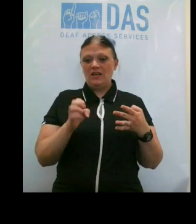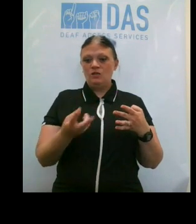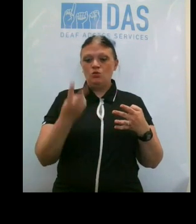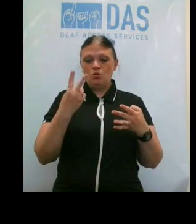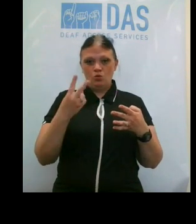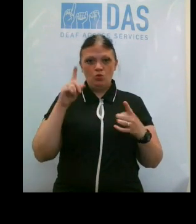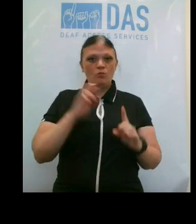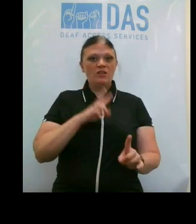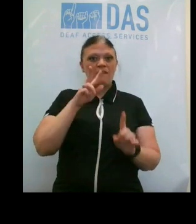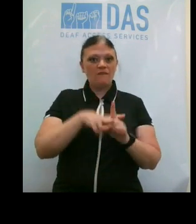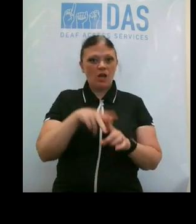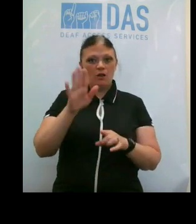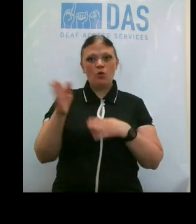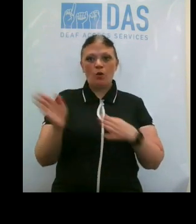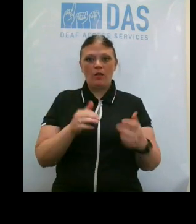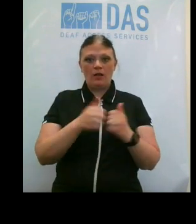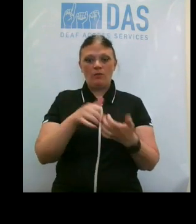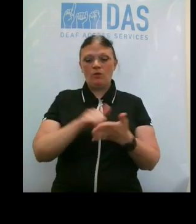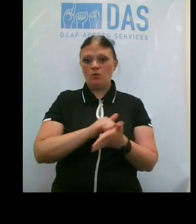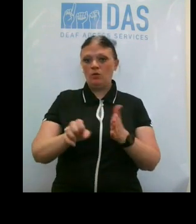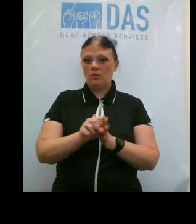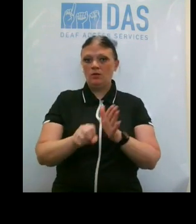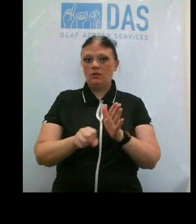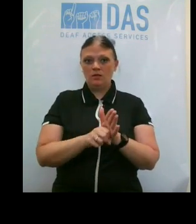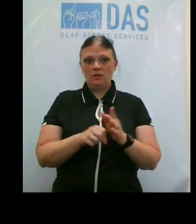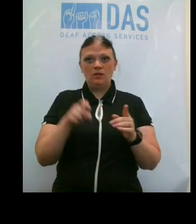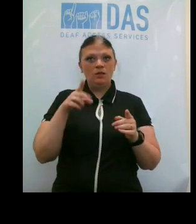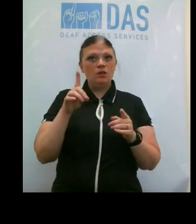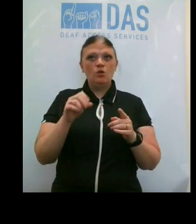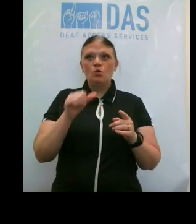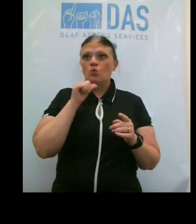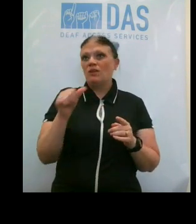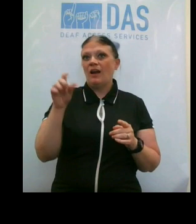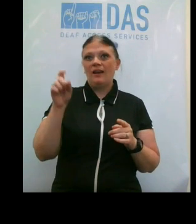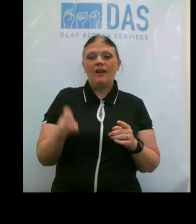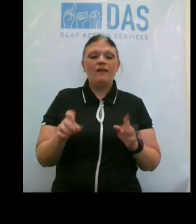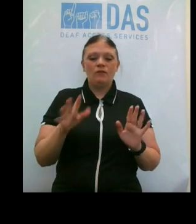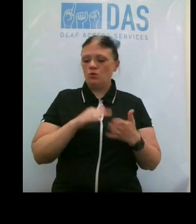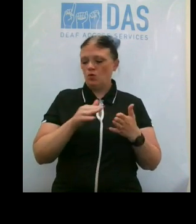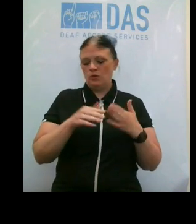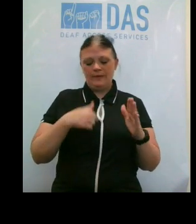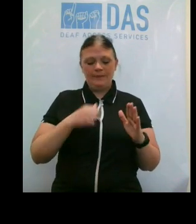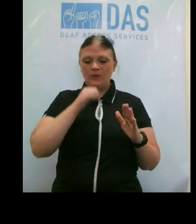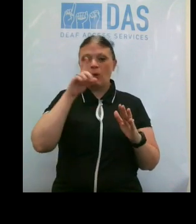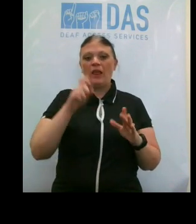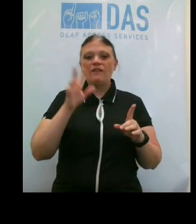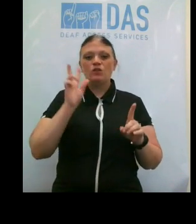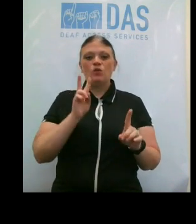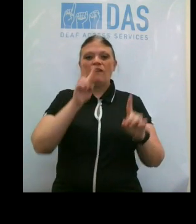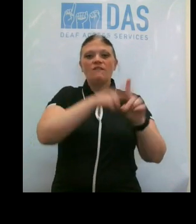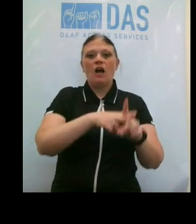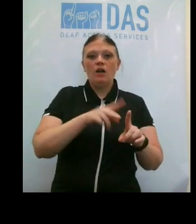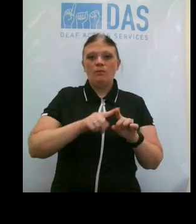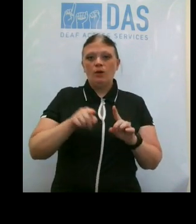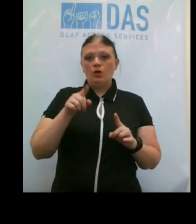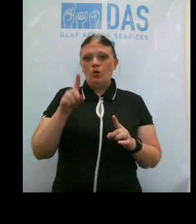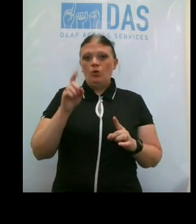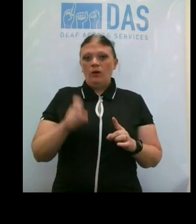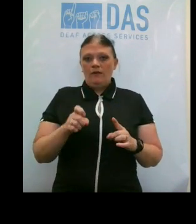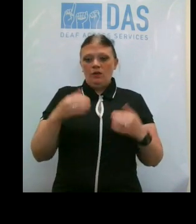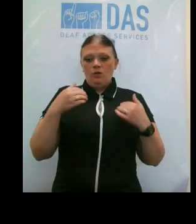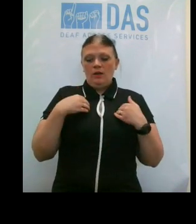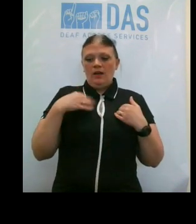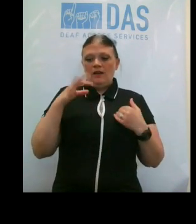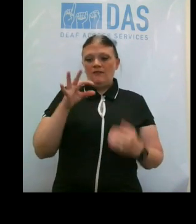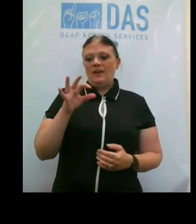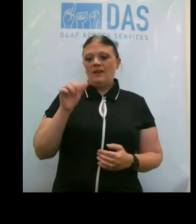file it with New York State, and you do not need to, you don't need to file it, but you do need to file an